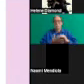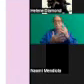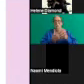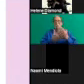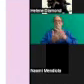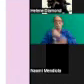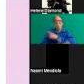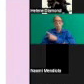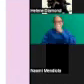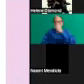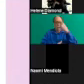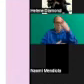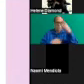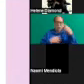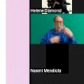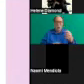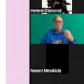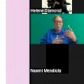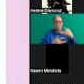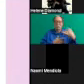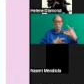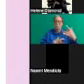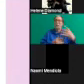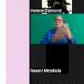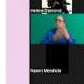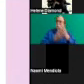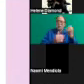screen everyone, right? But the point here is that